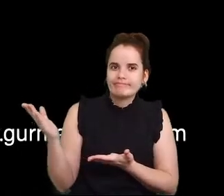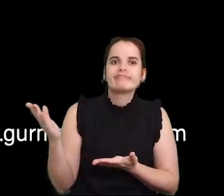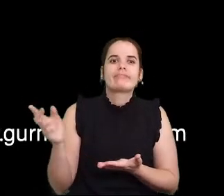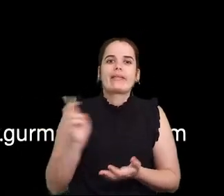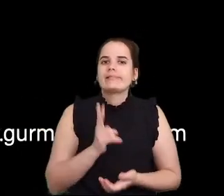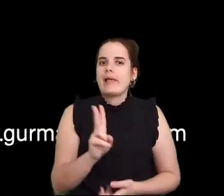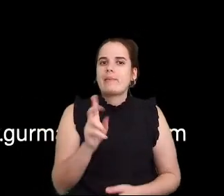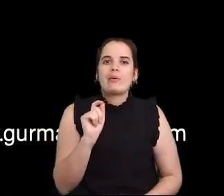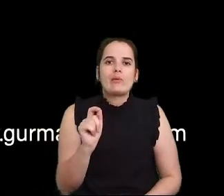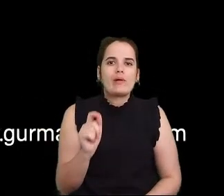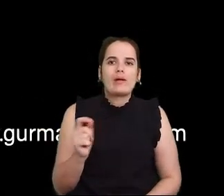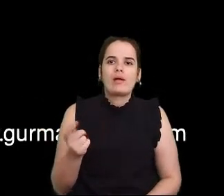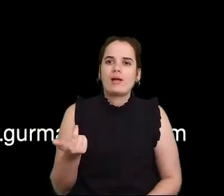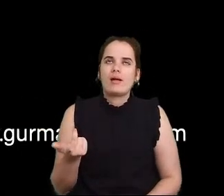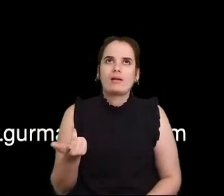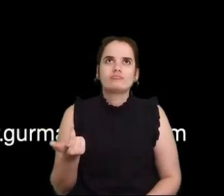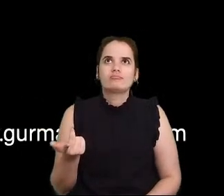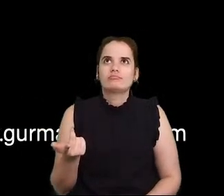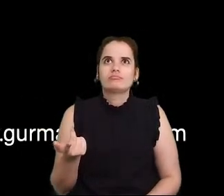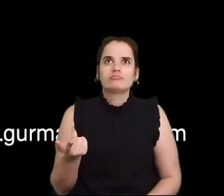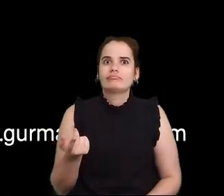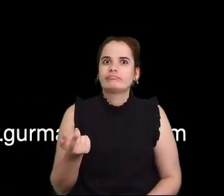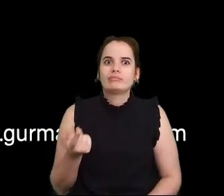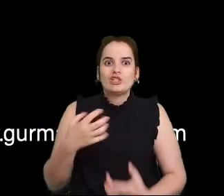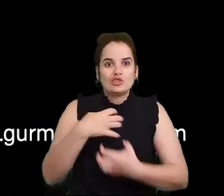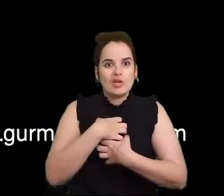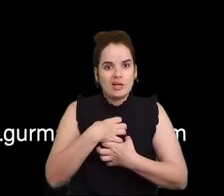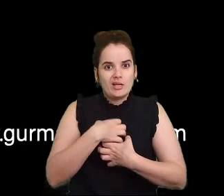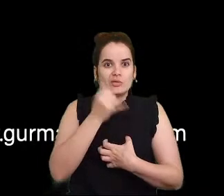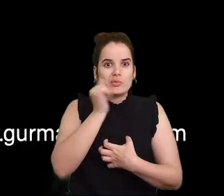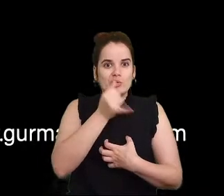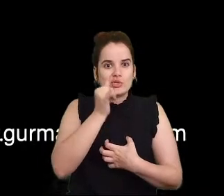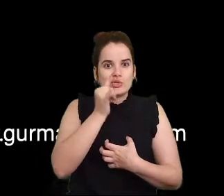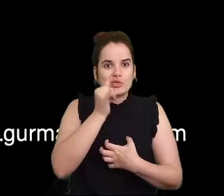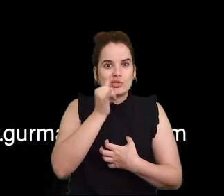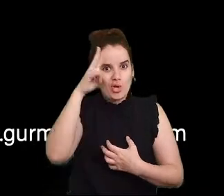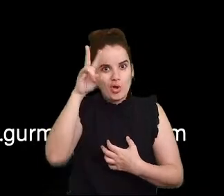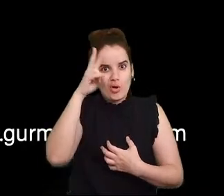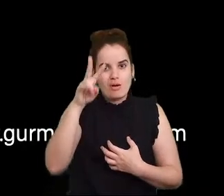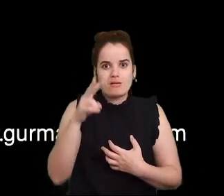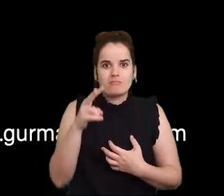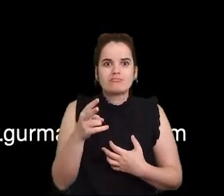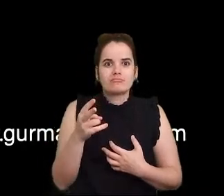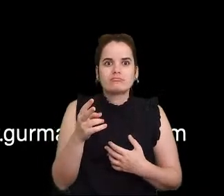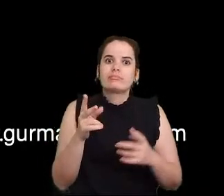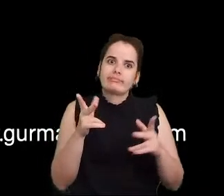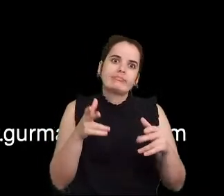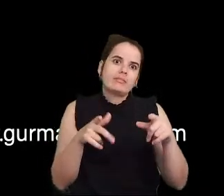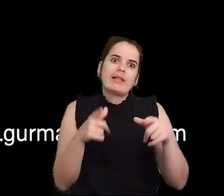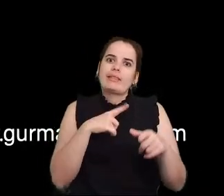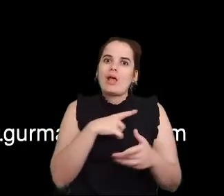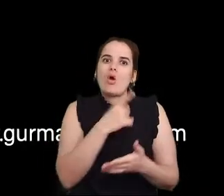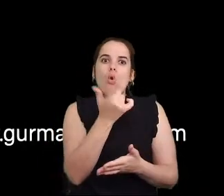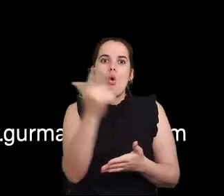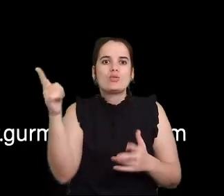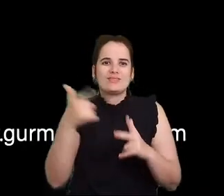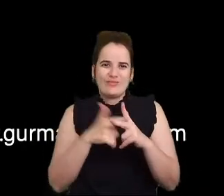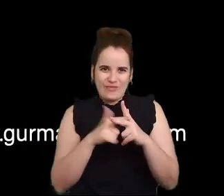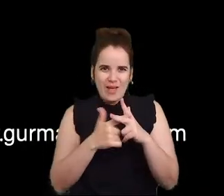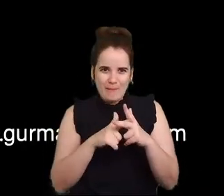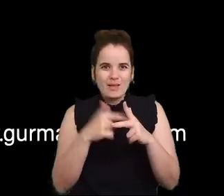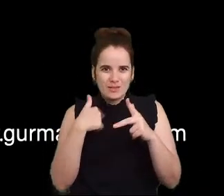code. But with the Flourish and like these tools, you have the mechanism to do